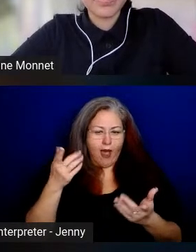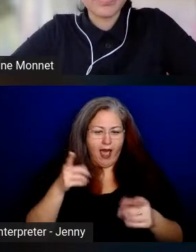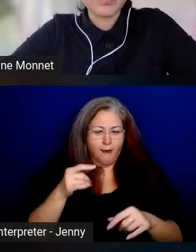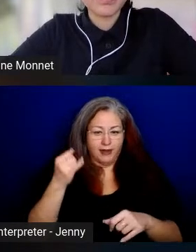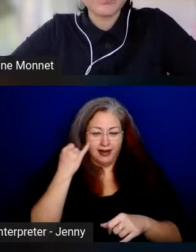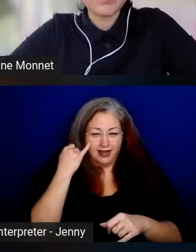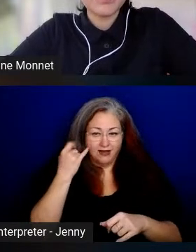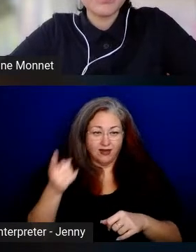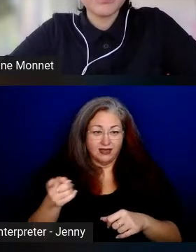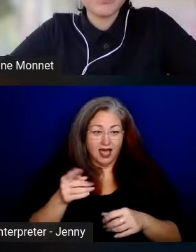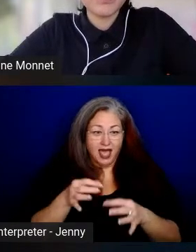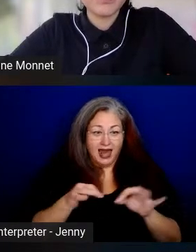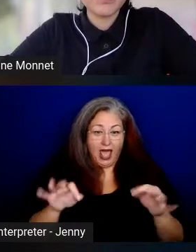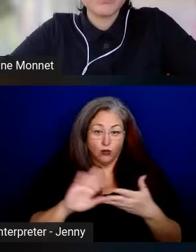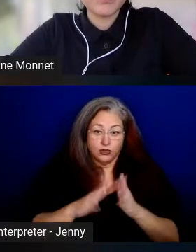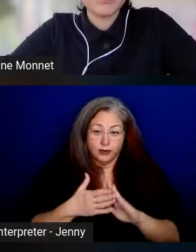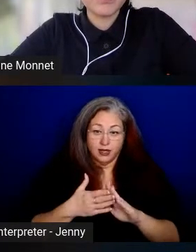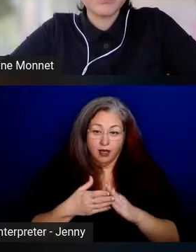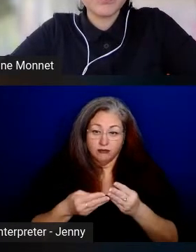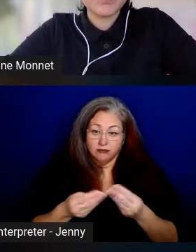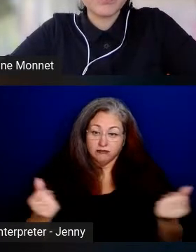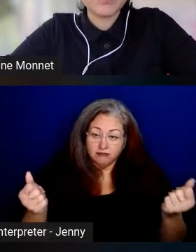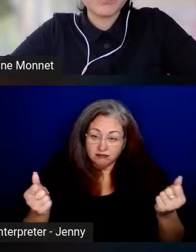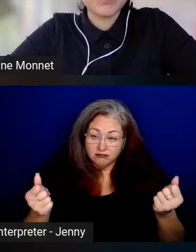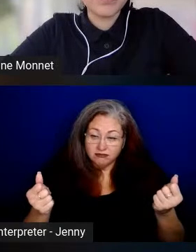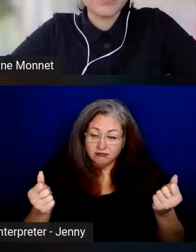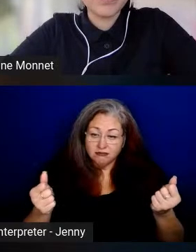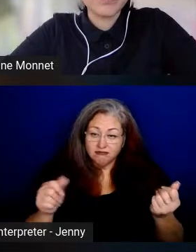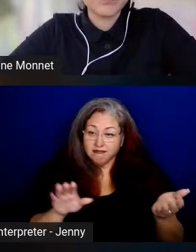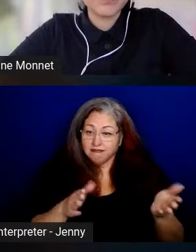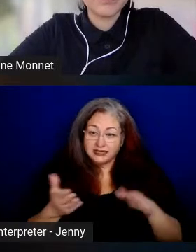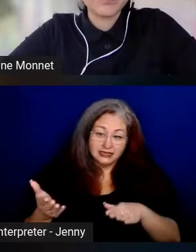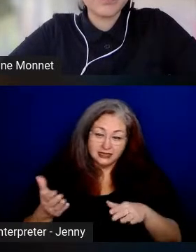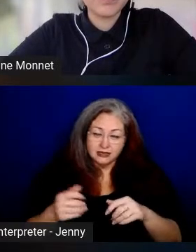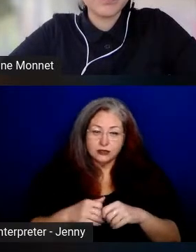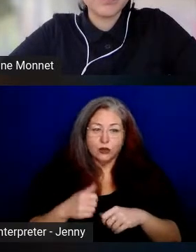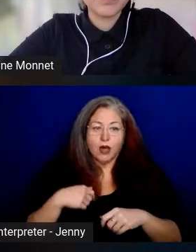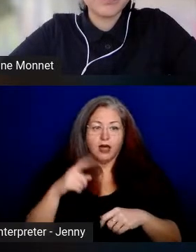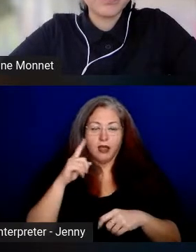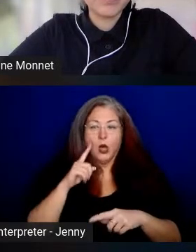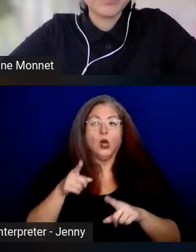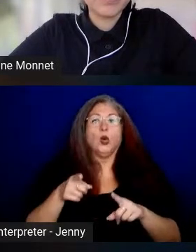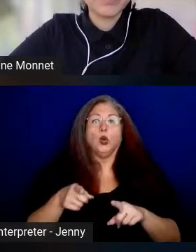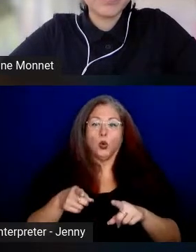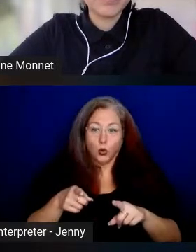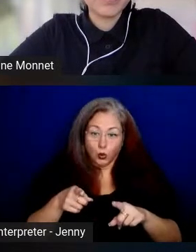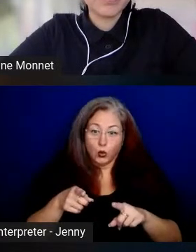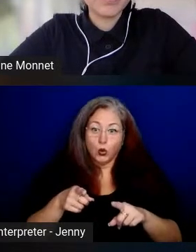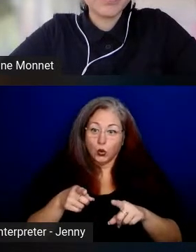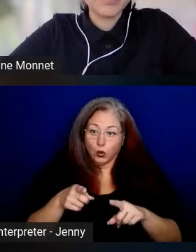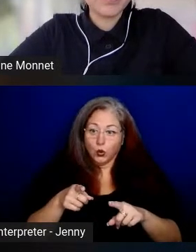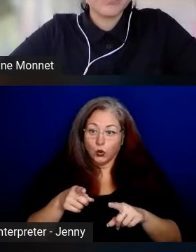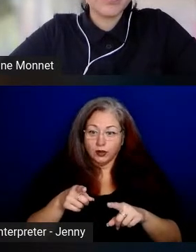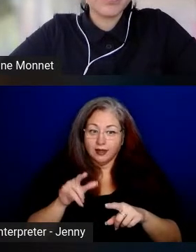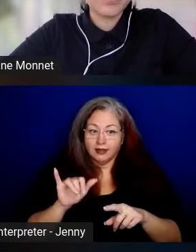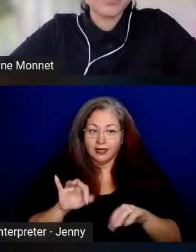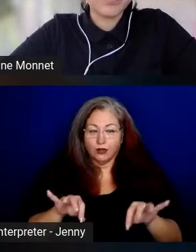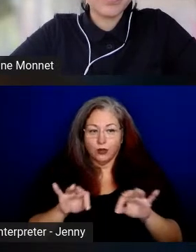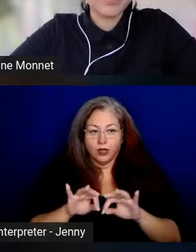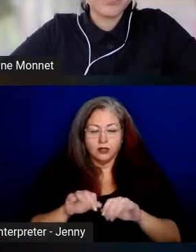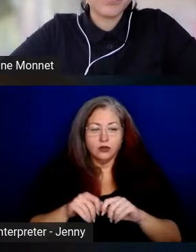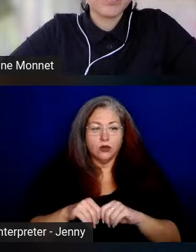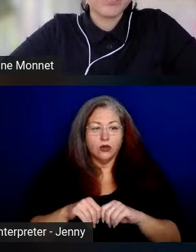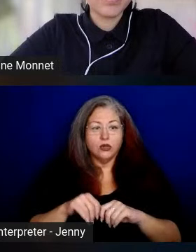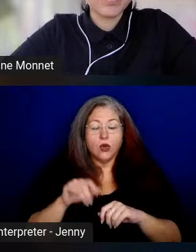language became extinct, right? And I think, okay, here's something. I met